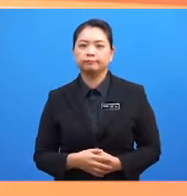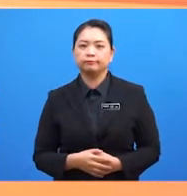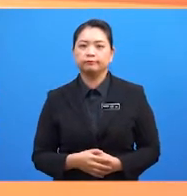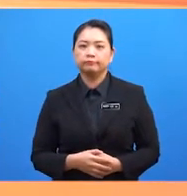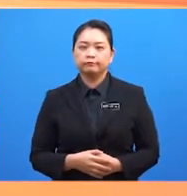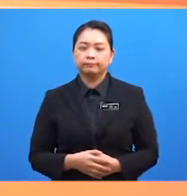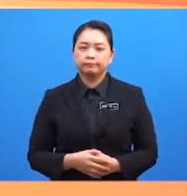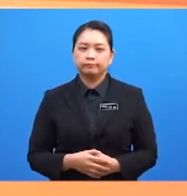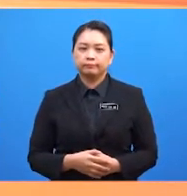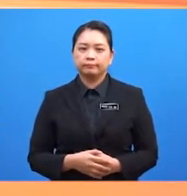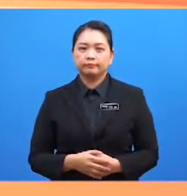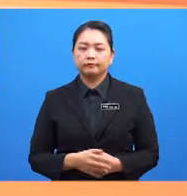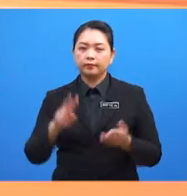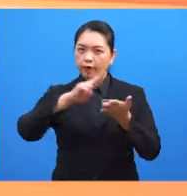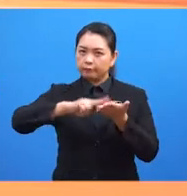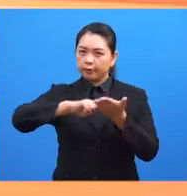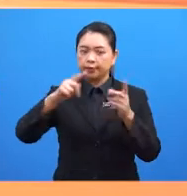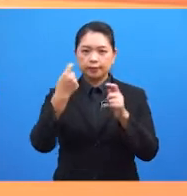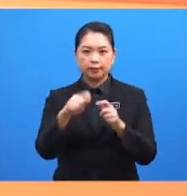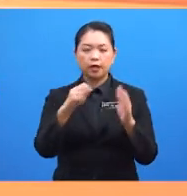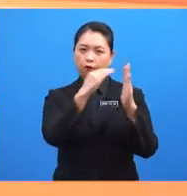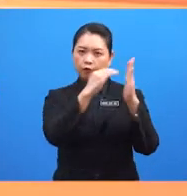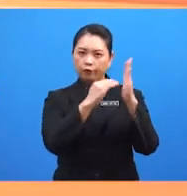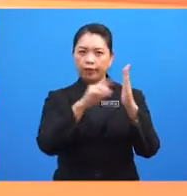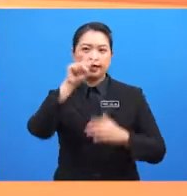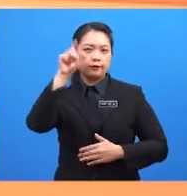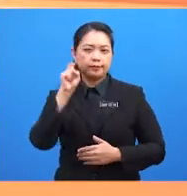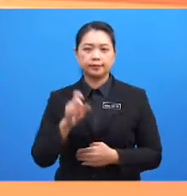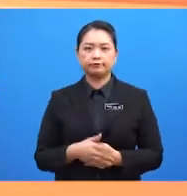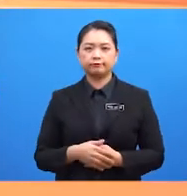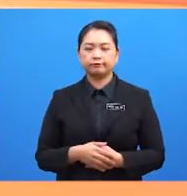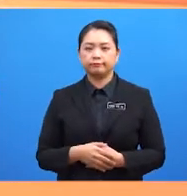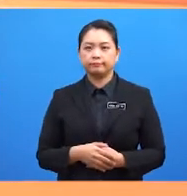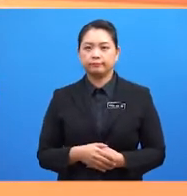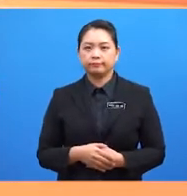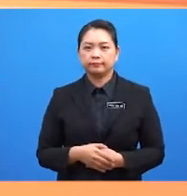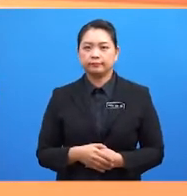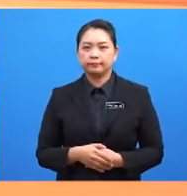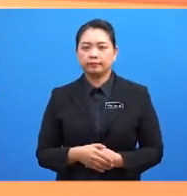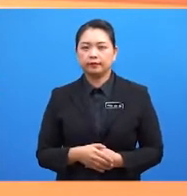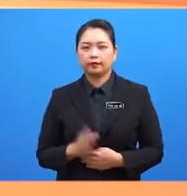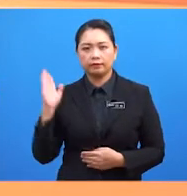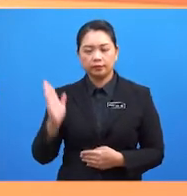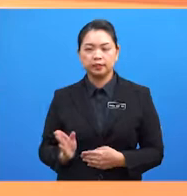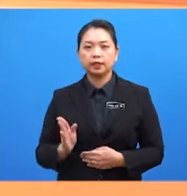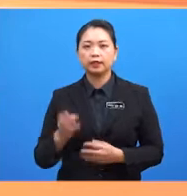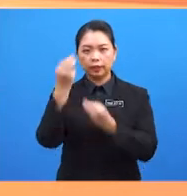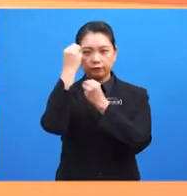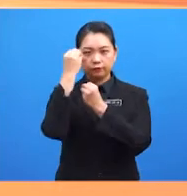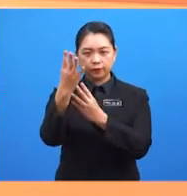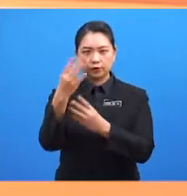action. Read the following questions. These are the information that we are looking